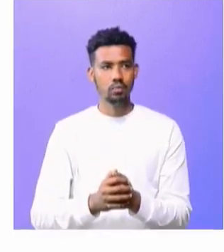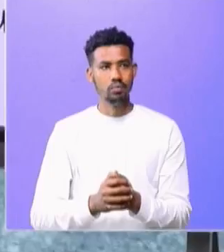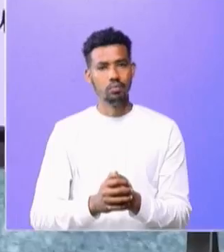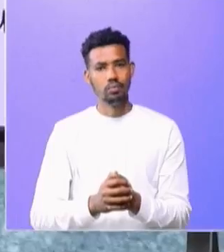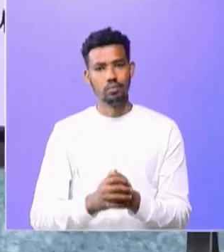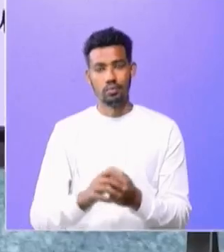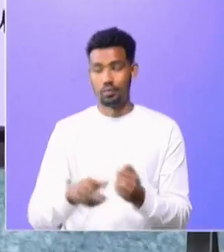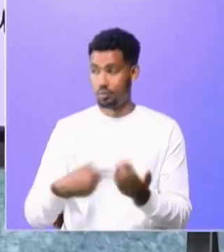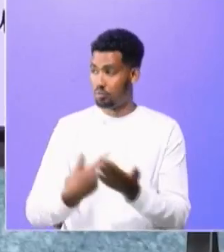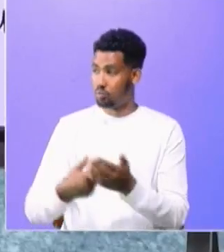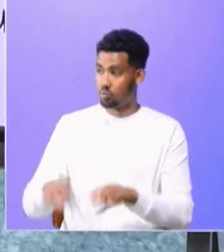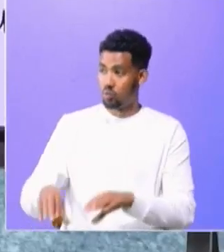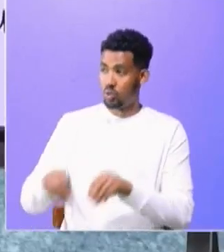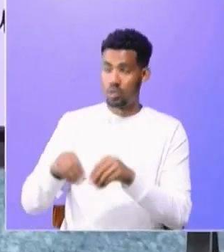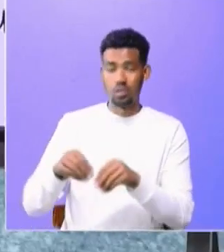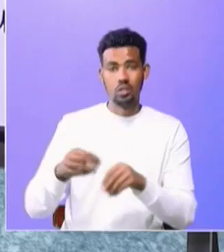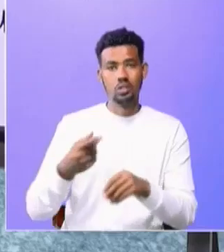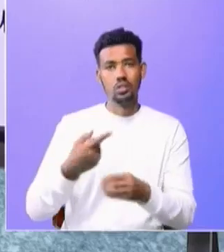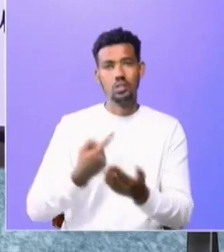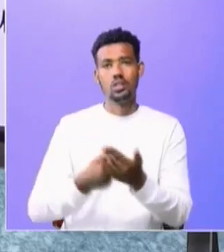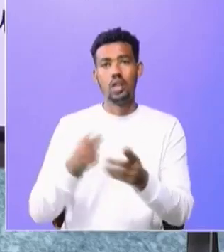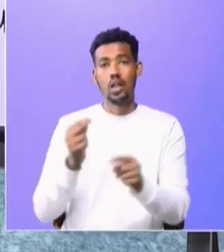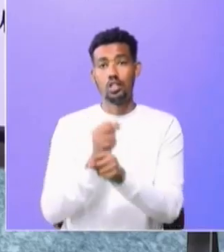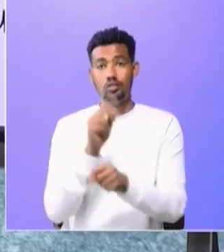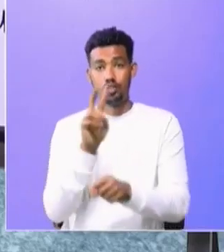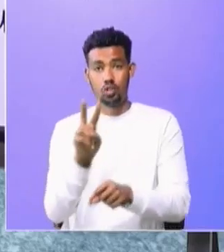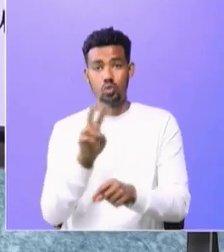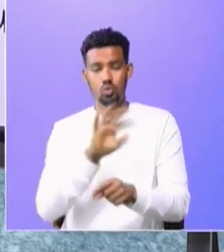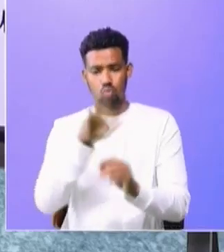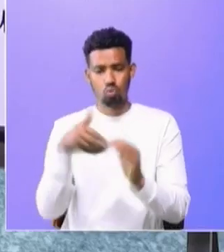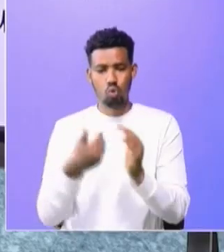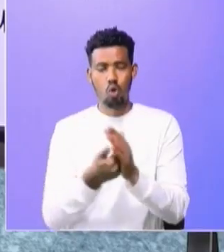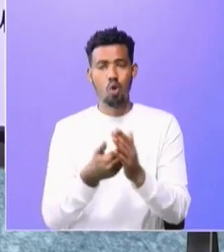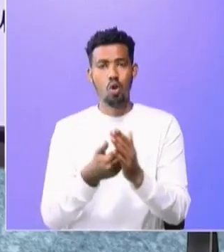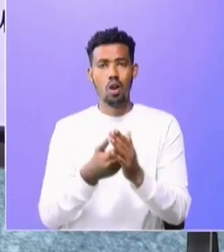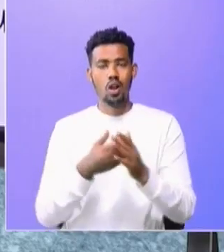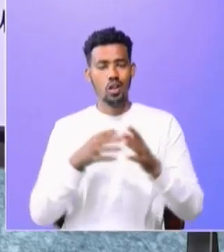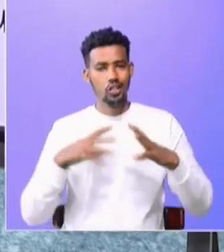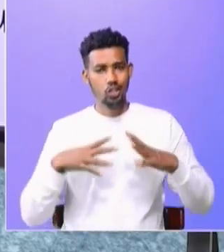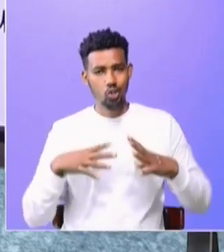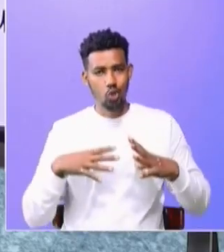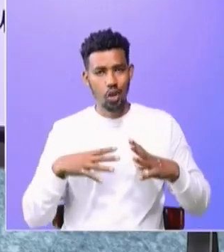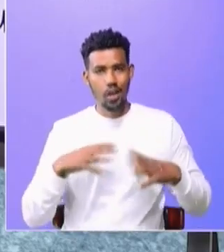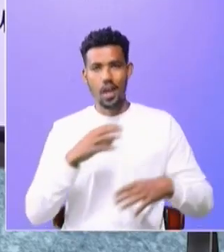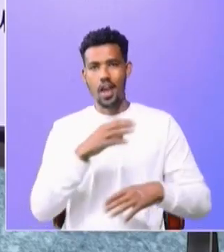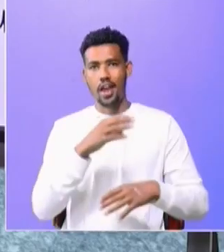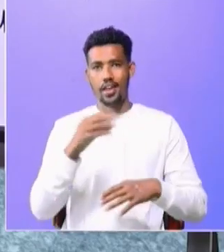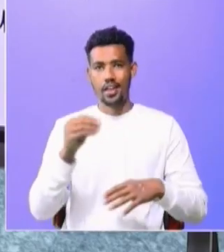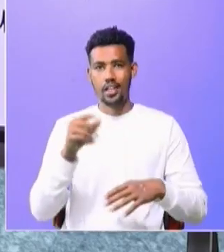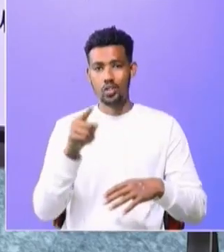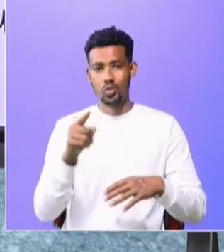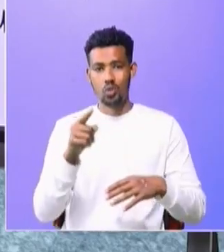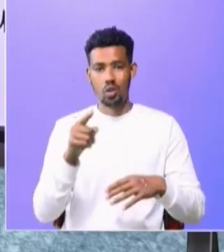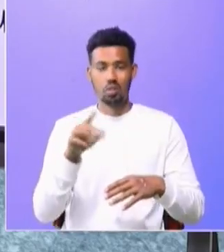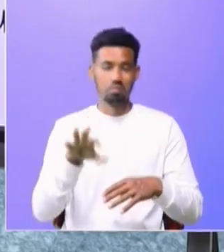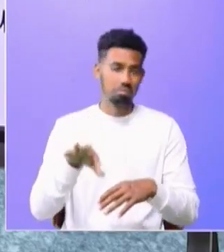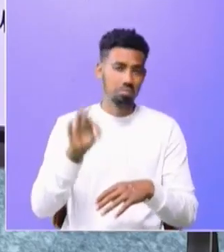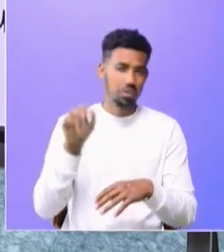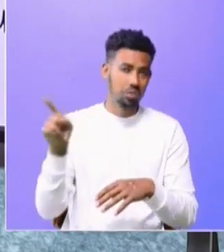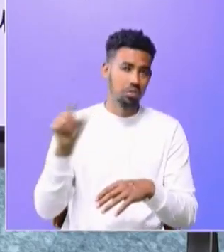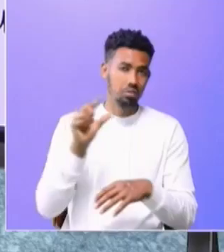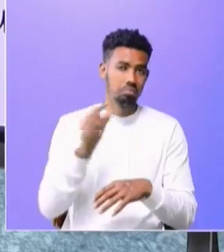So students, this is activity two. I hope you all have enjoyed and you are getting something from